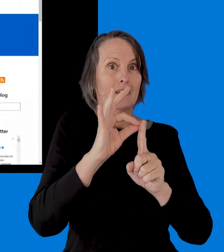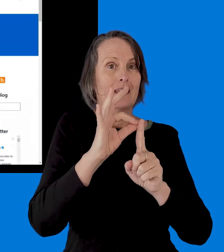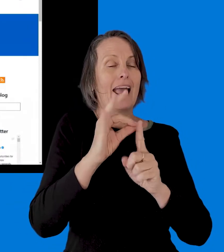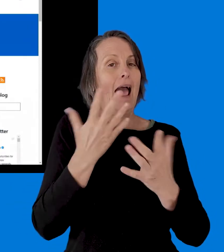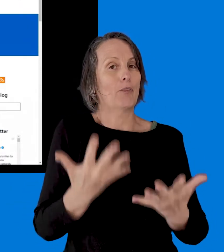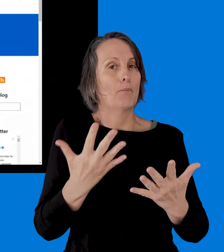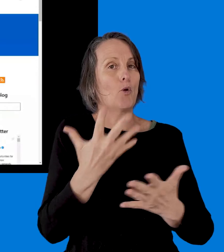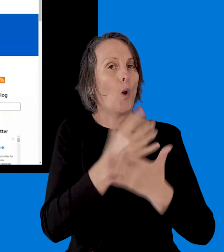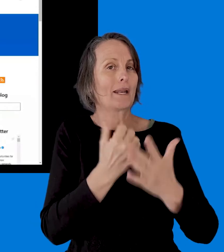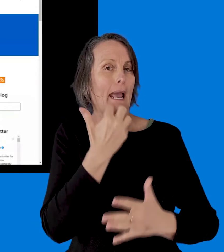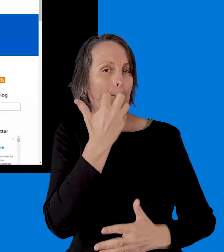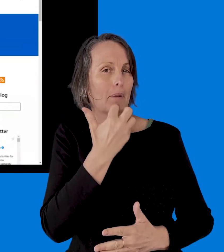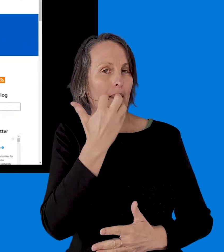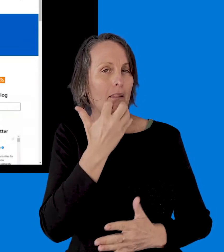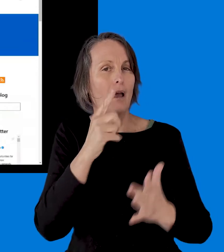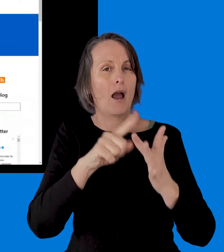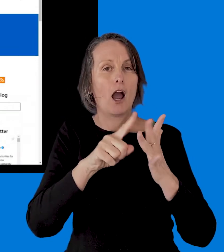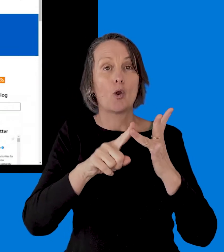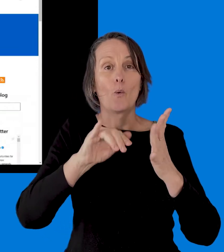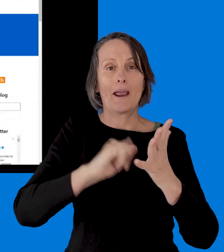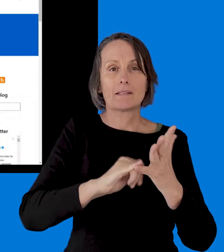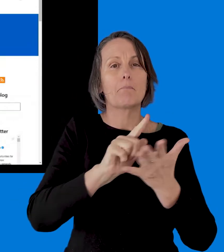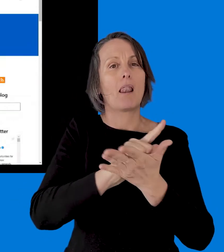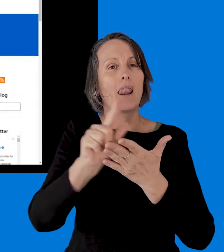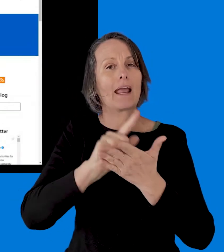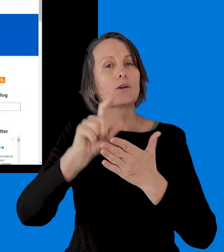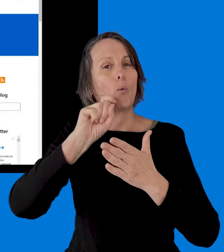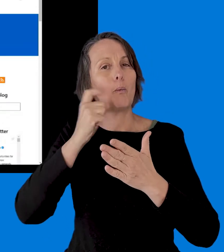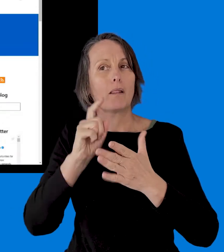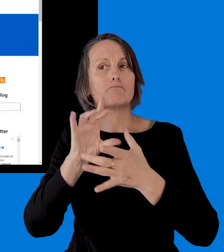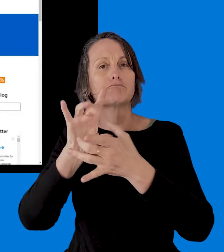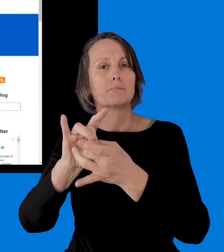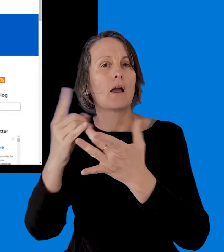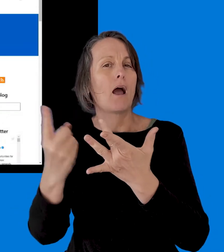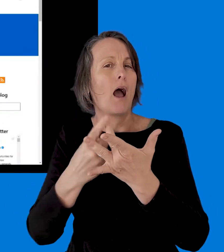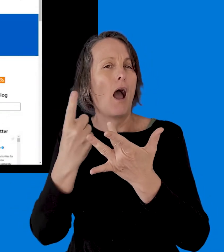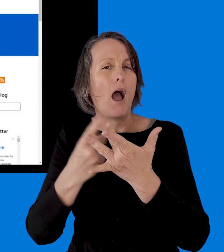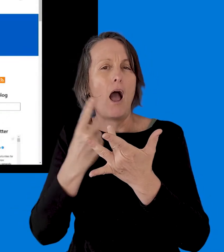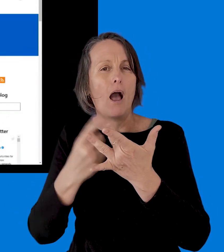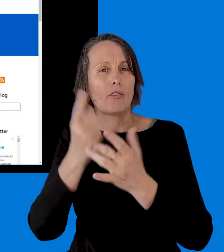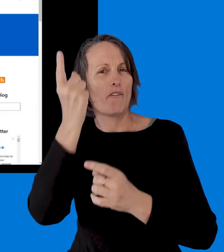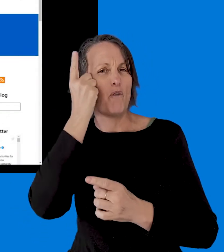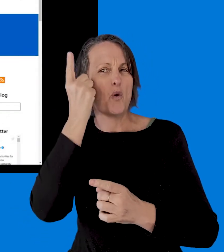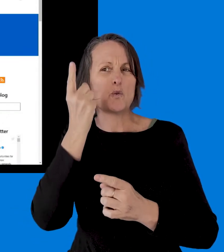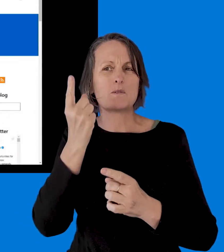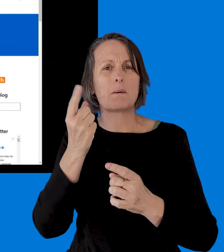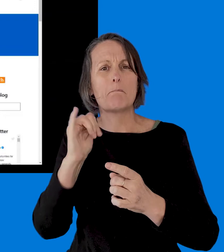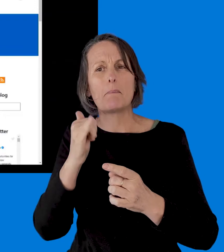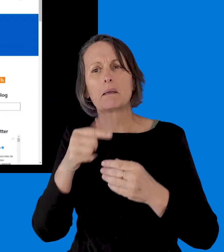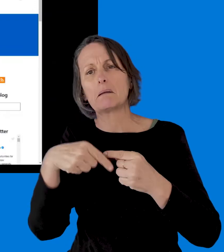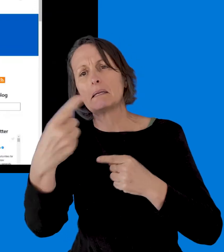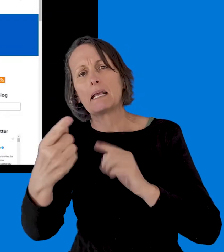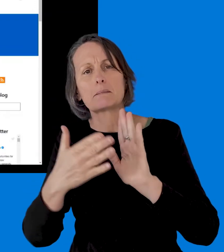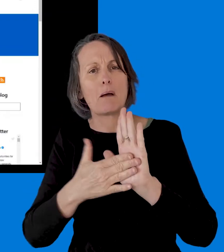just on iOS currently, but it will go to Android, I think within a month or